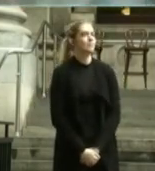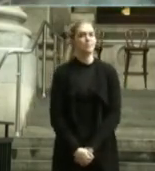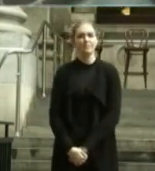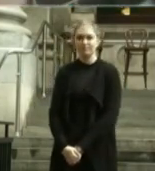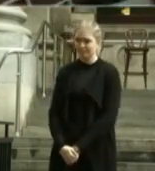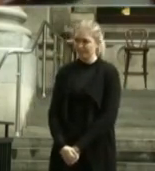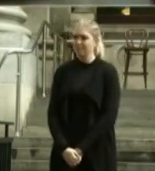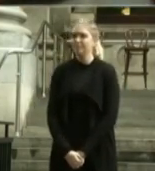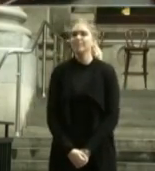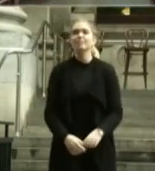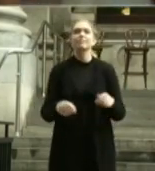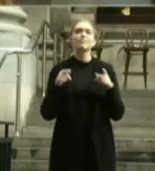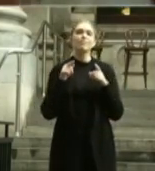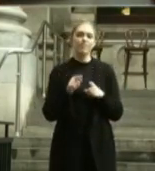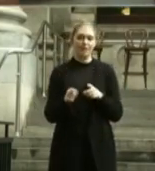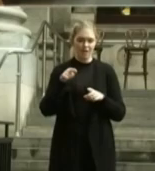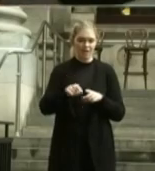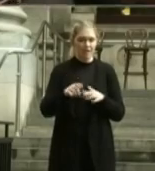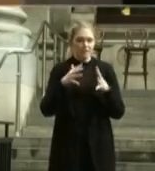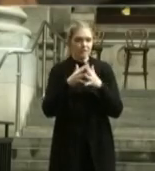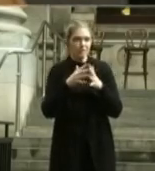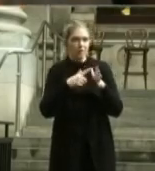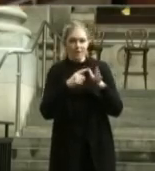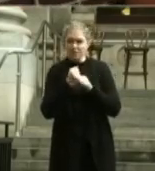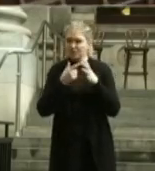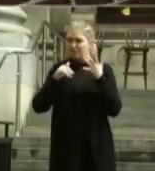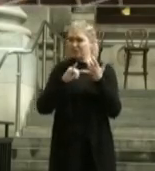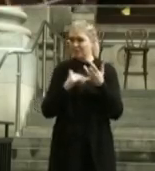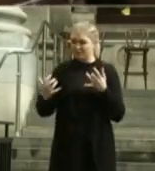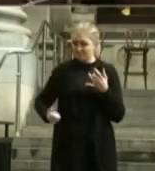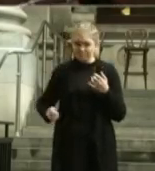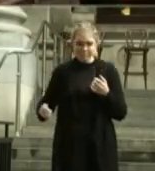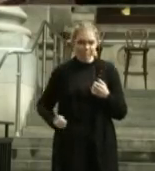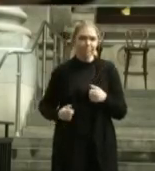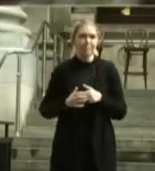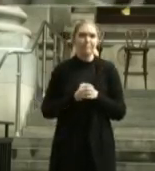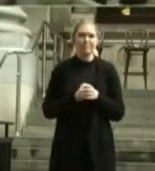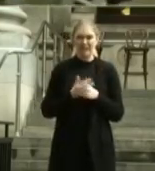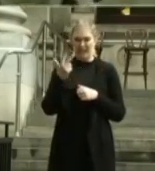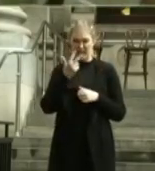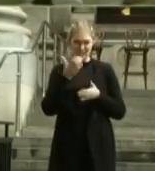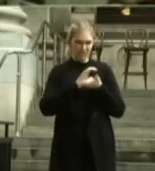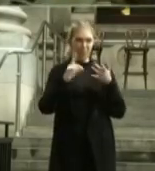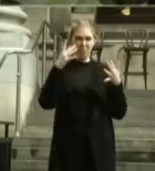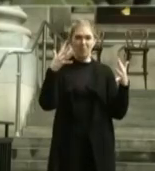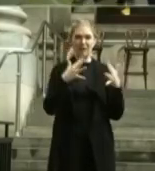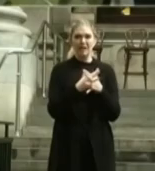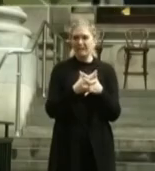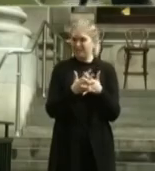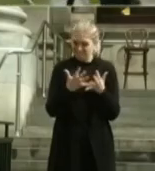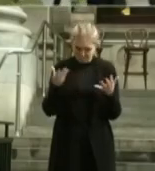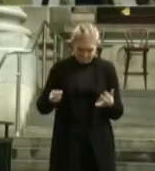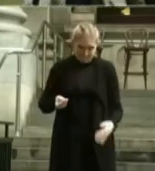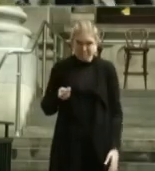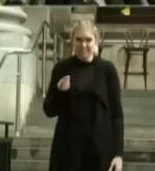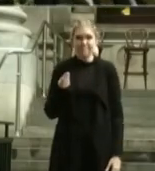Old Vestyman said, I'll double your wages, 18 quid a week you have in your